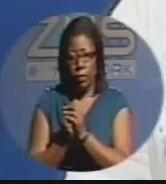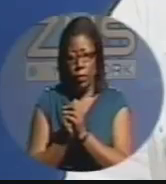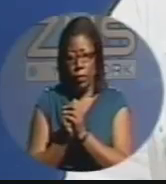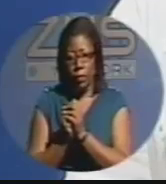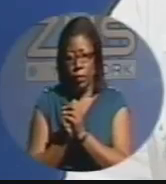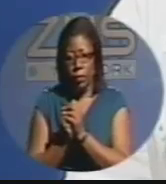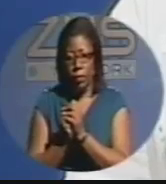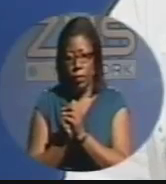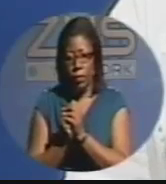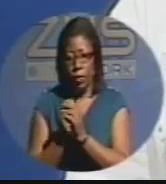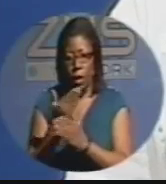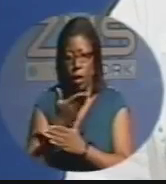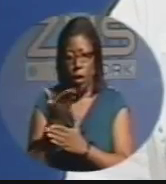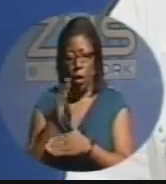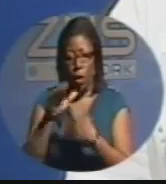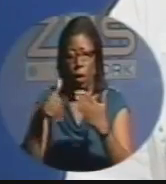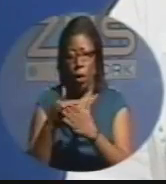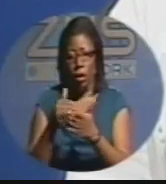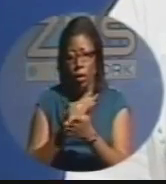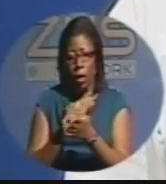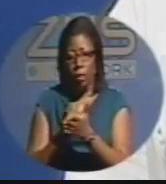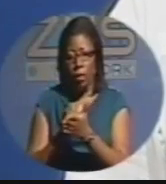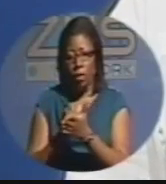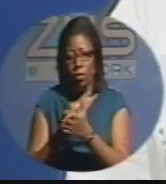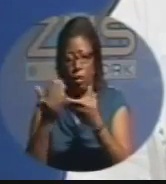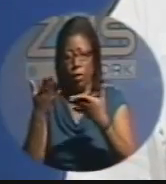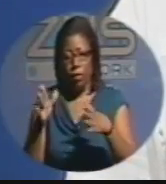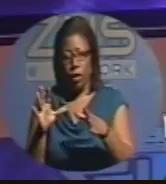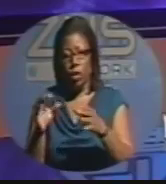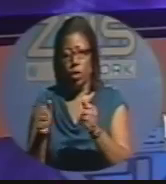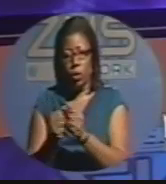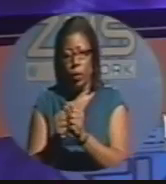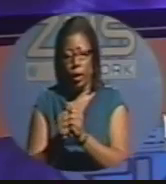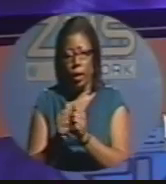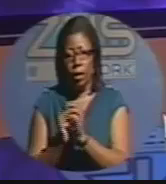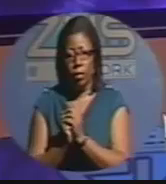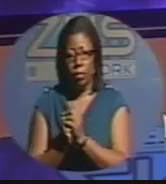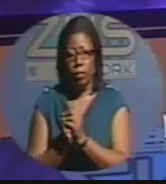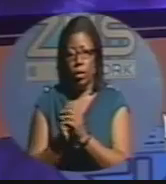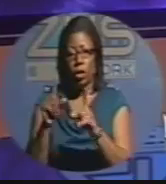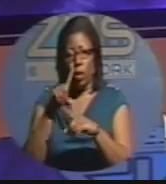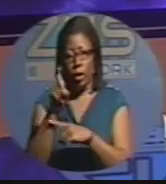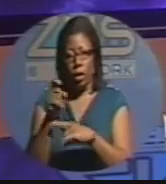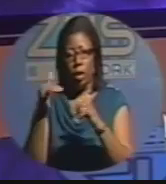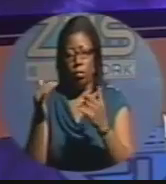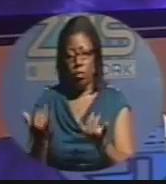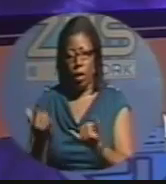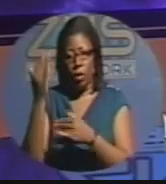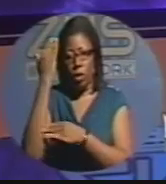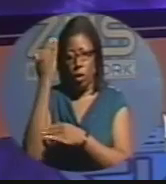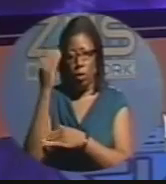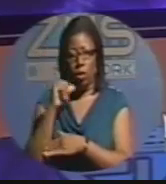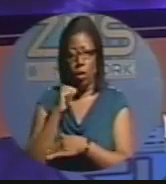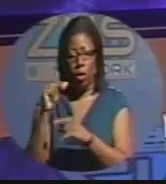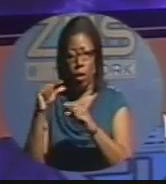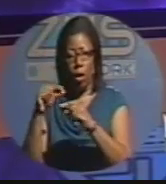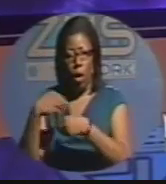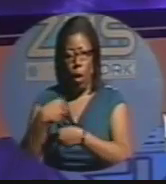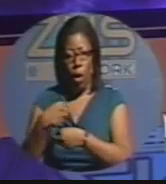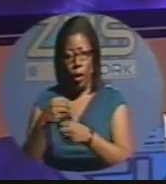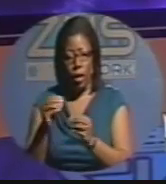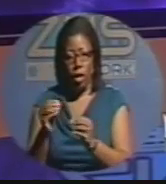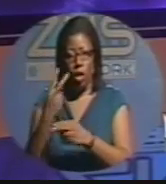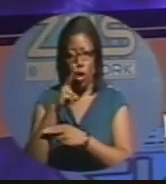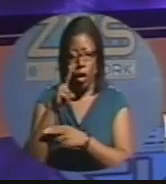Irene, so all of that would have been taken into consideration. Now, I know that obviously you're a nonprofit organization. You're always